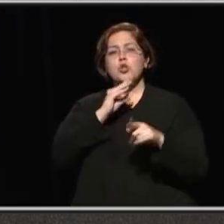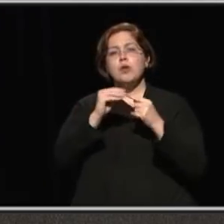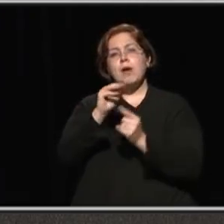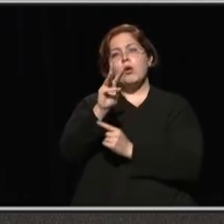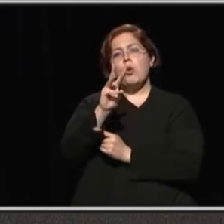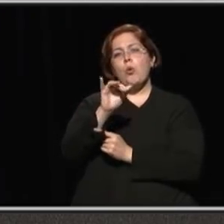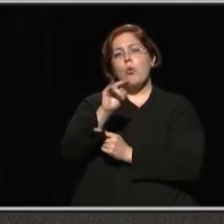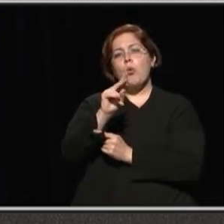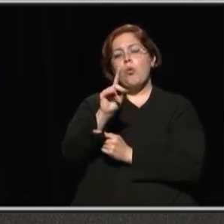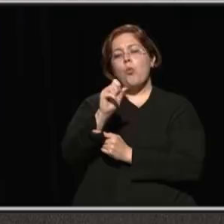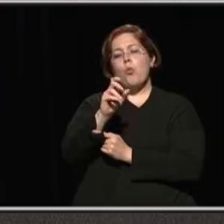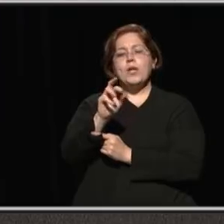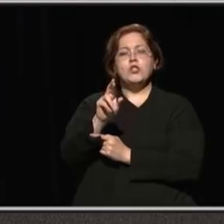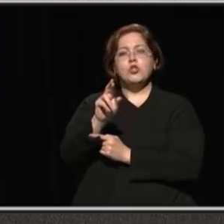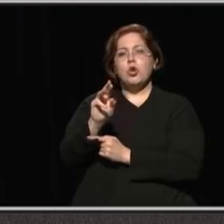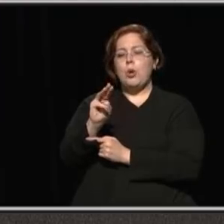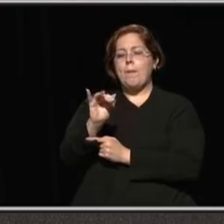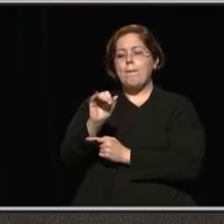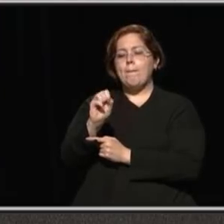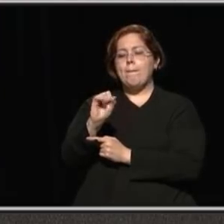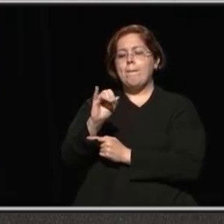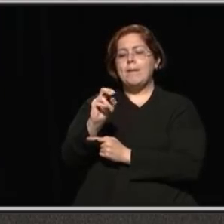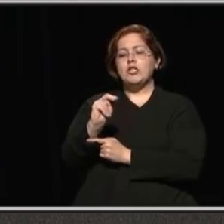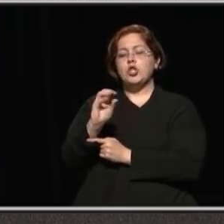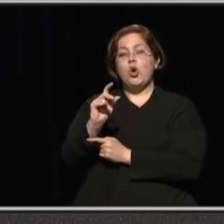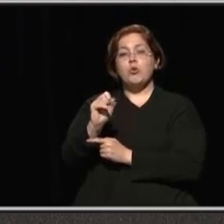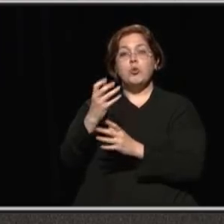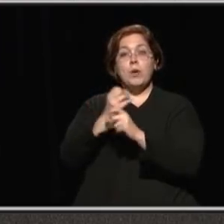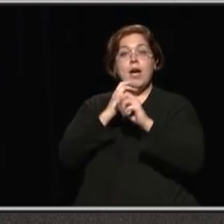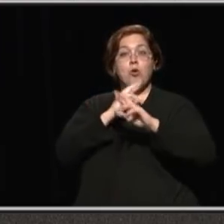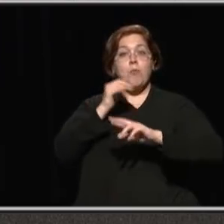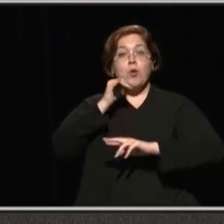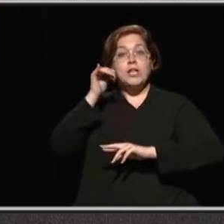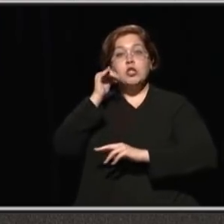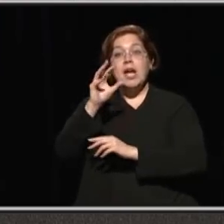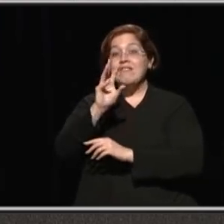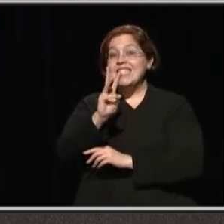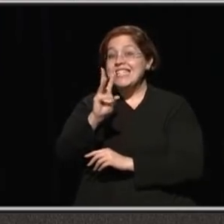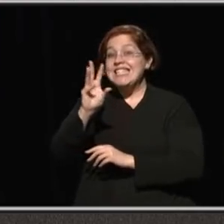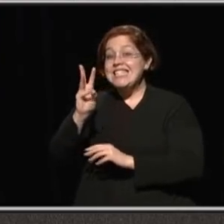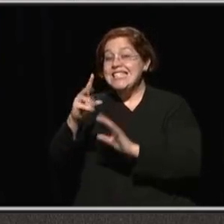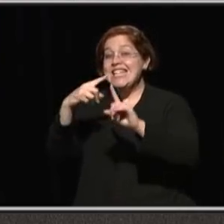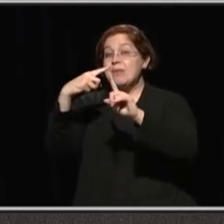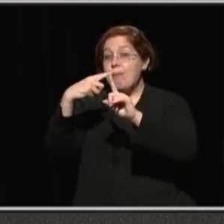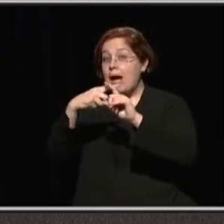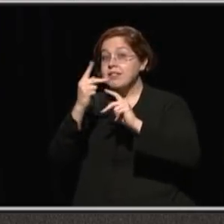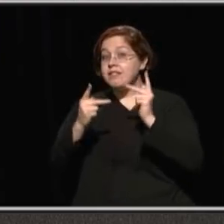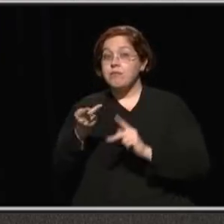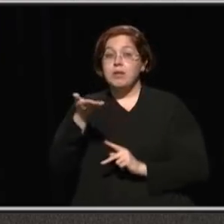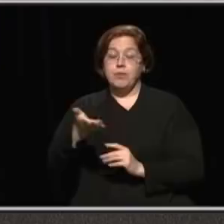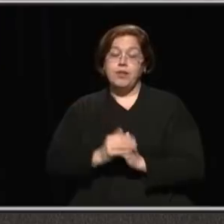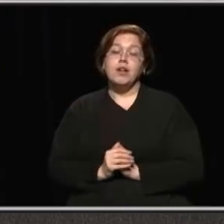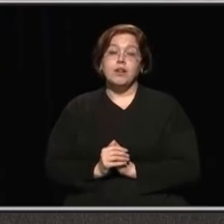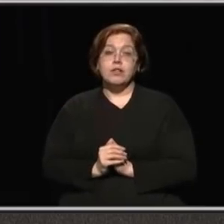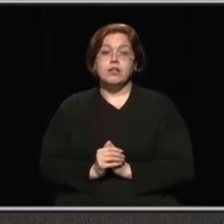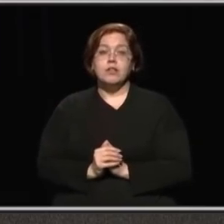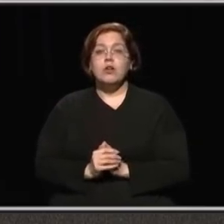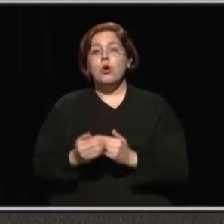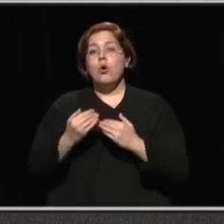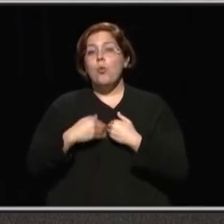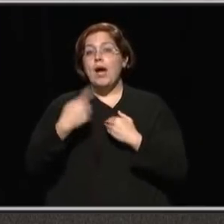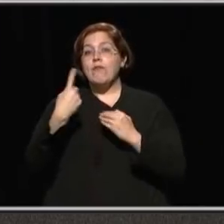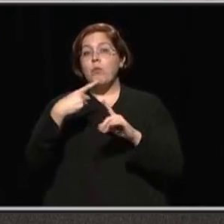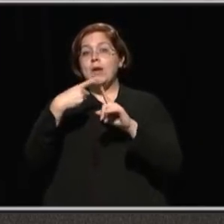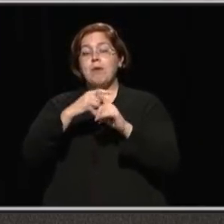Mission Oaks, where we received a report yesterday of 66 positive residents, and we have one